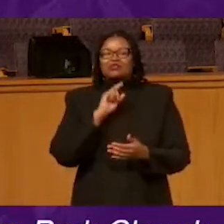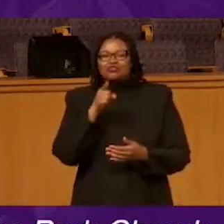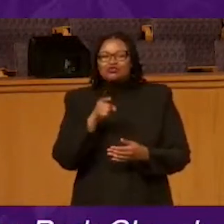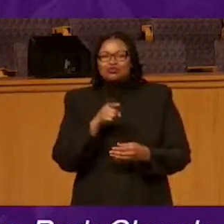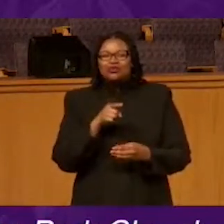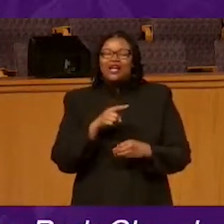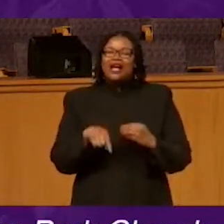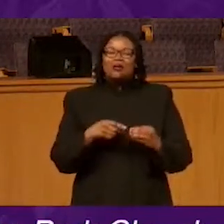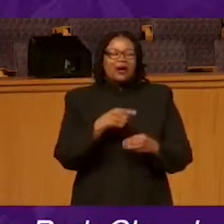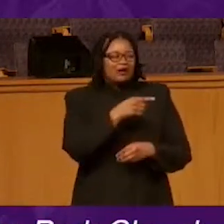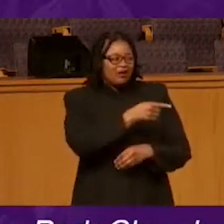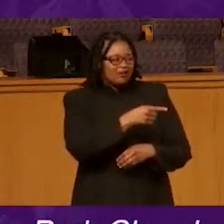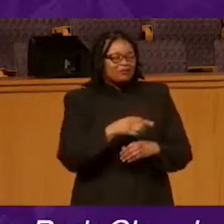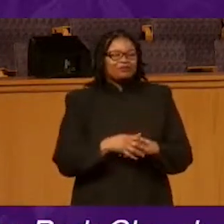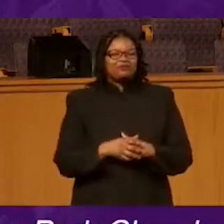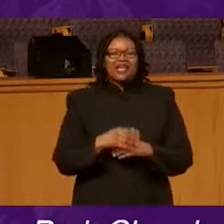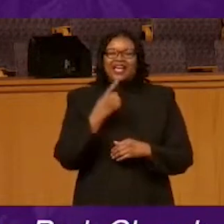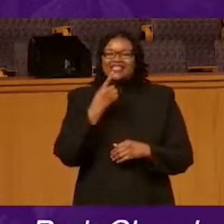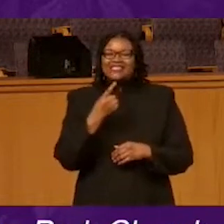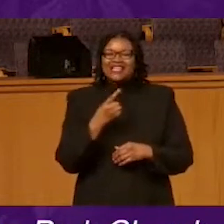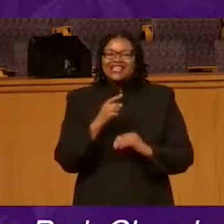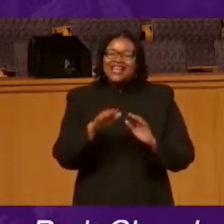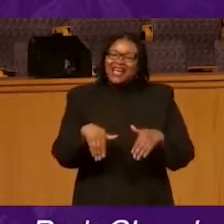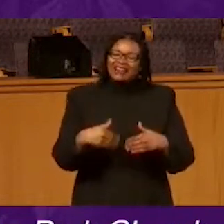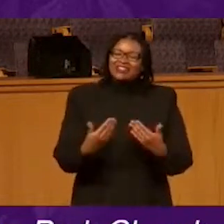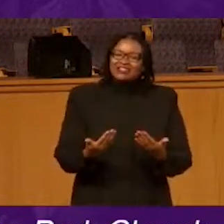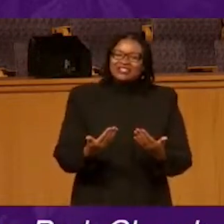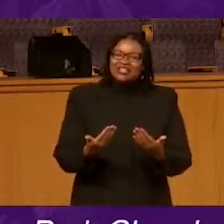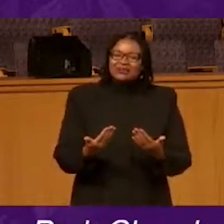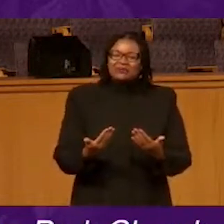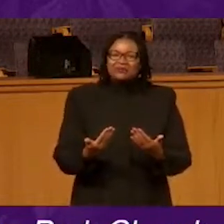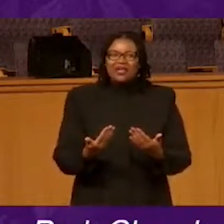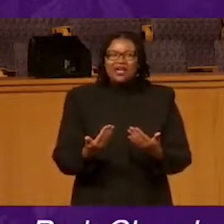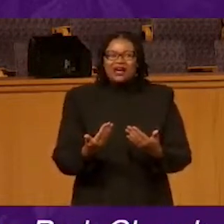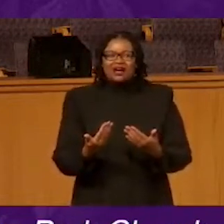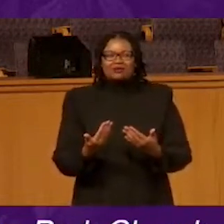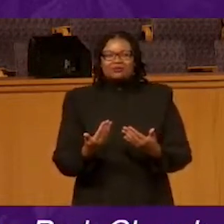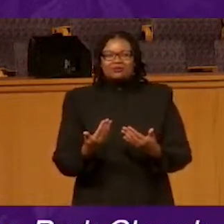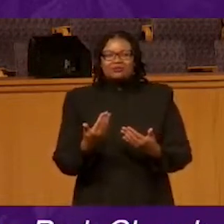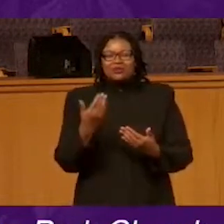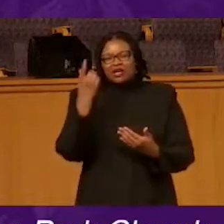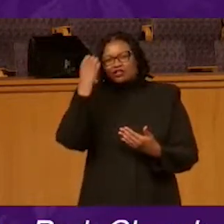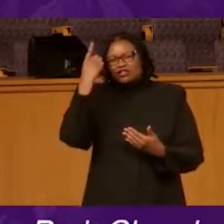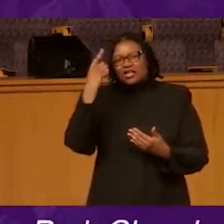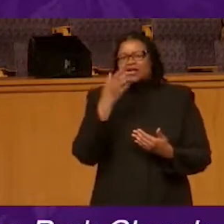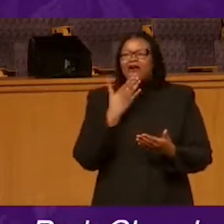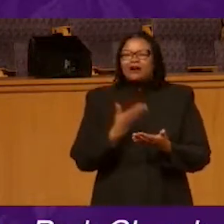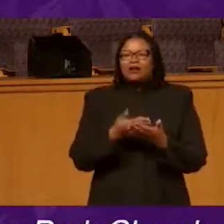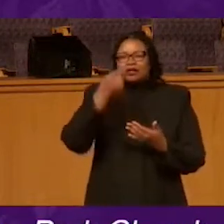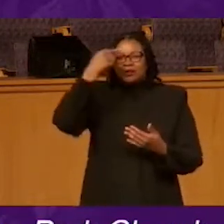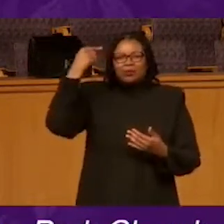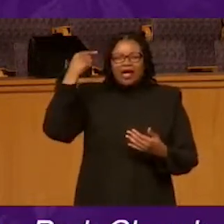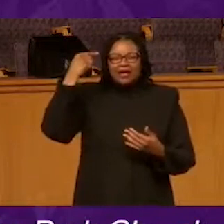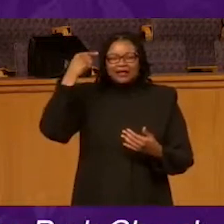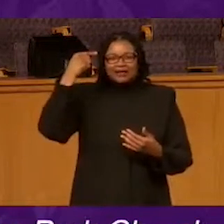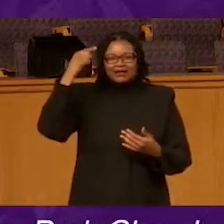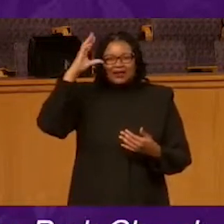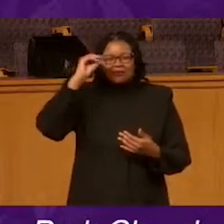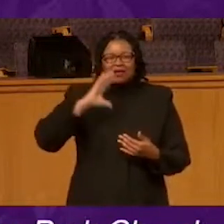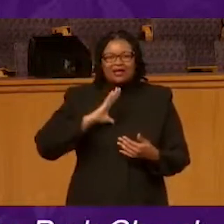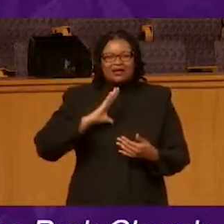question, how does she define a good black man? And she gave me a 5-minute